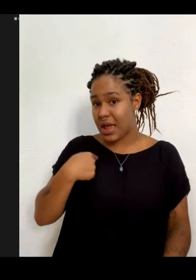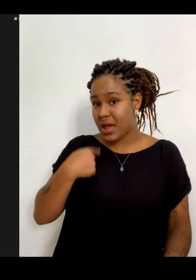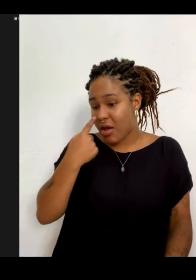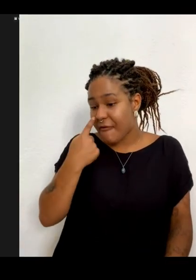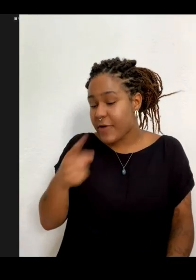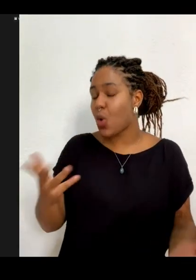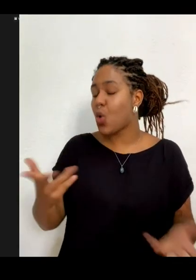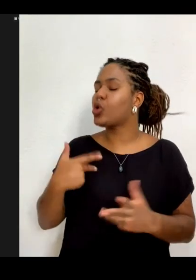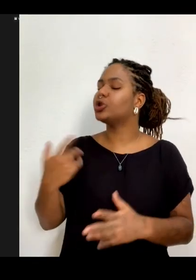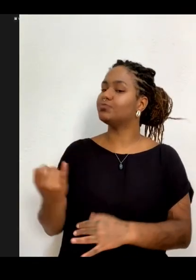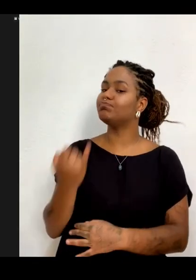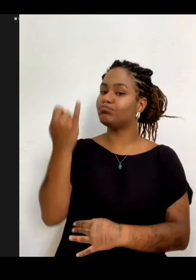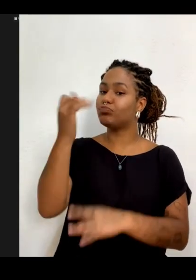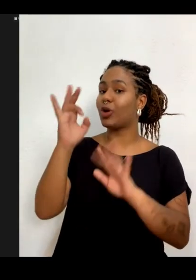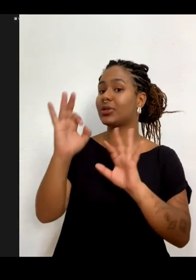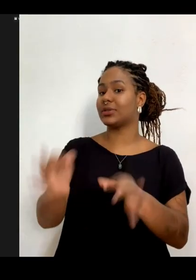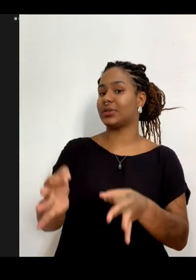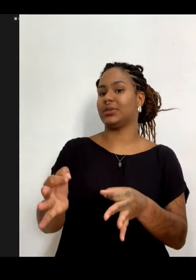prophecies